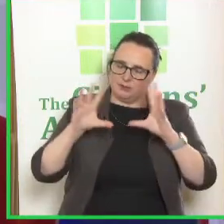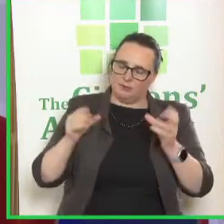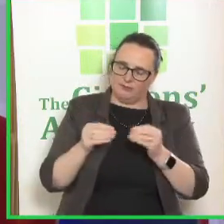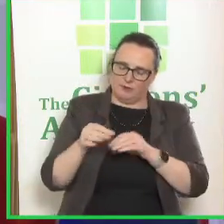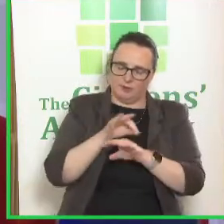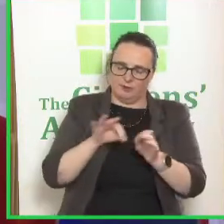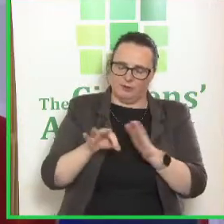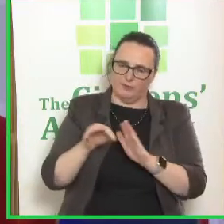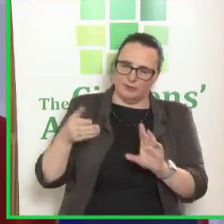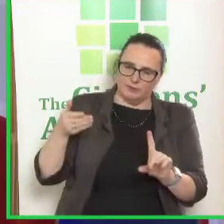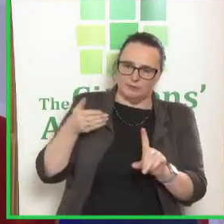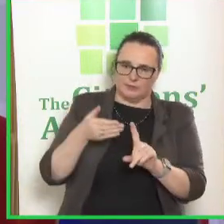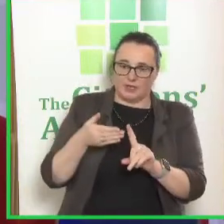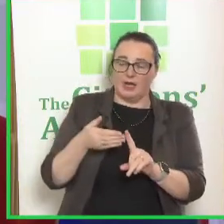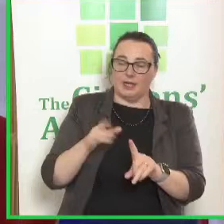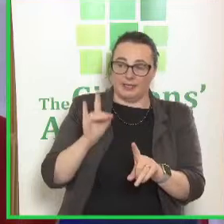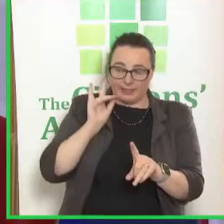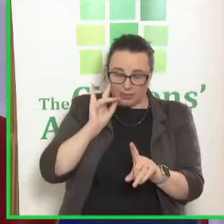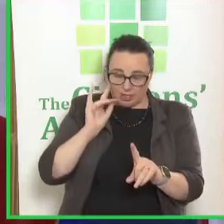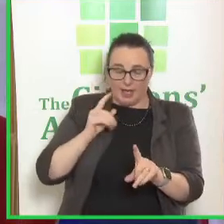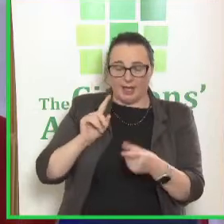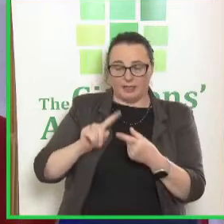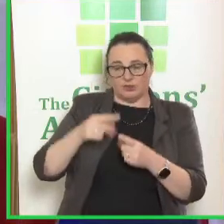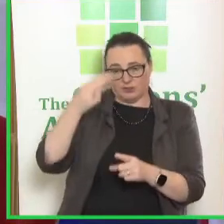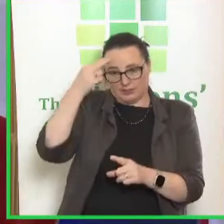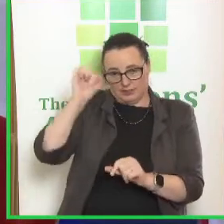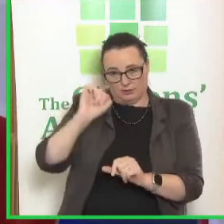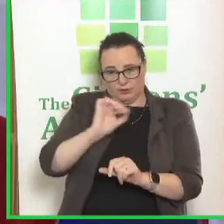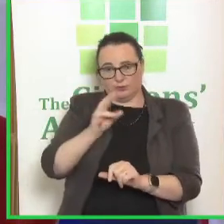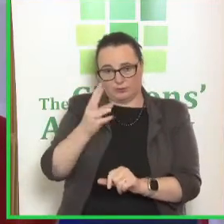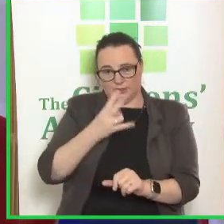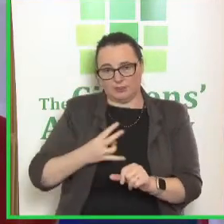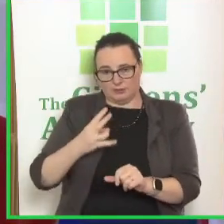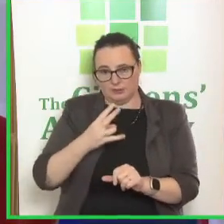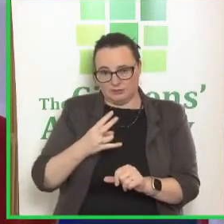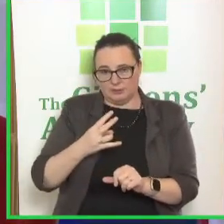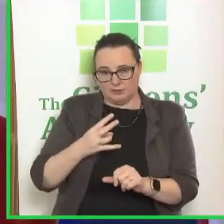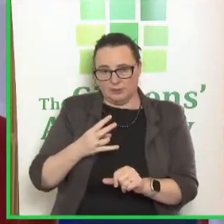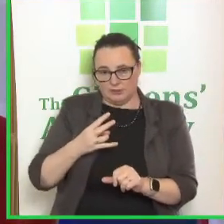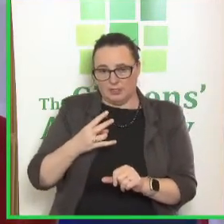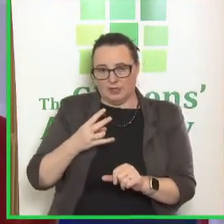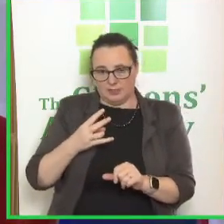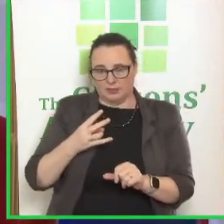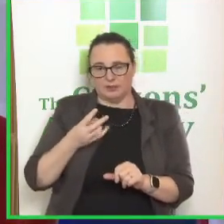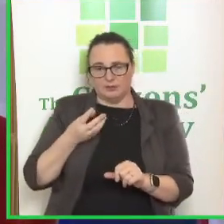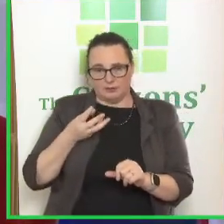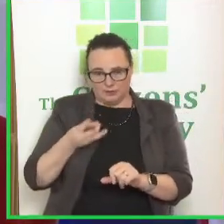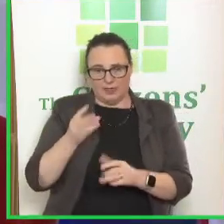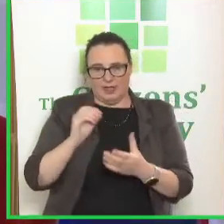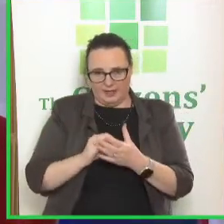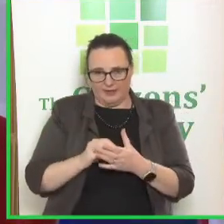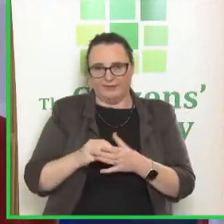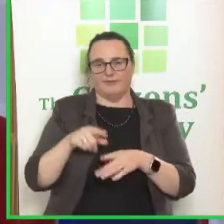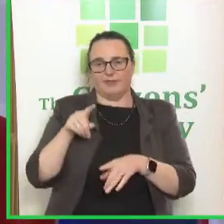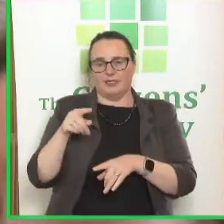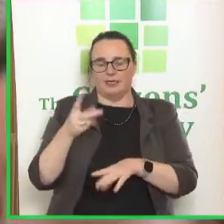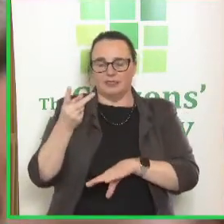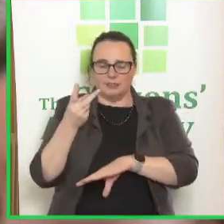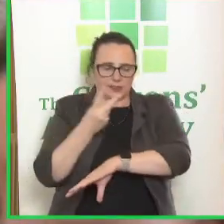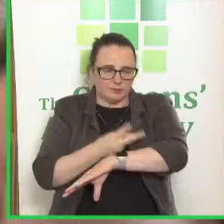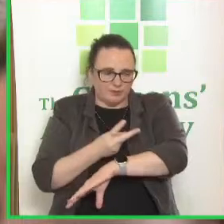hear and I understand your question, and just to know that we have the supervising injecting facility coming on stream in